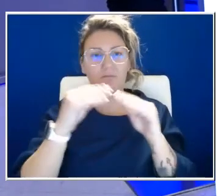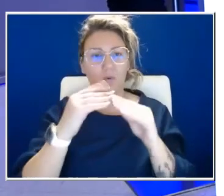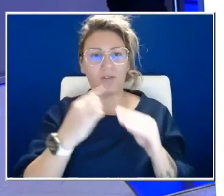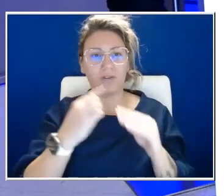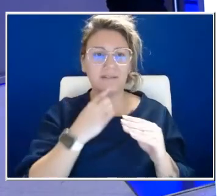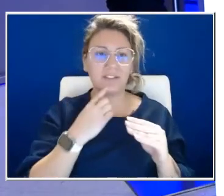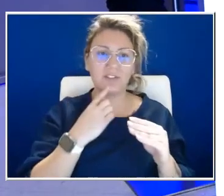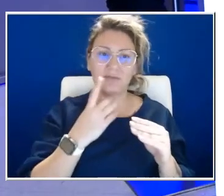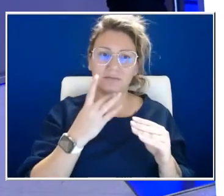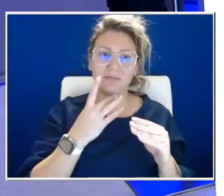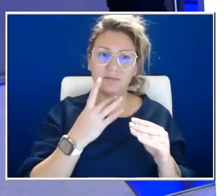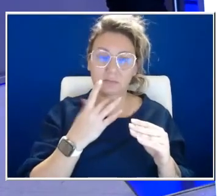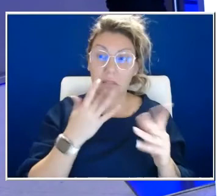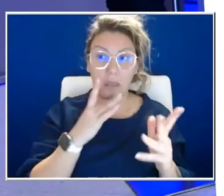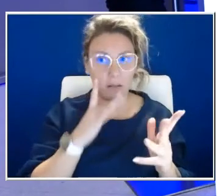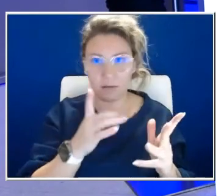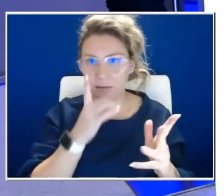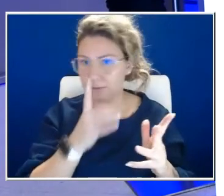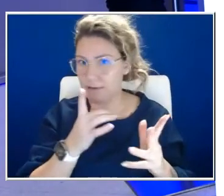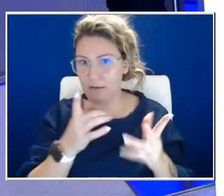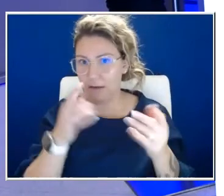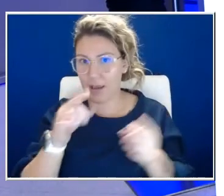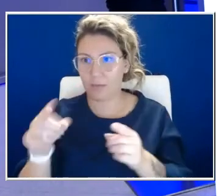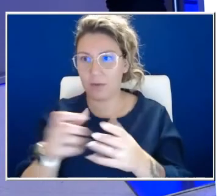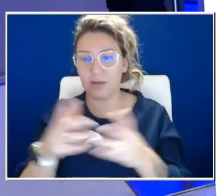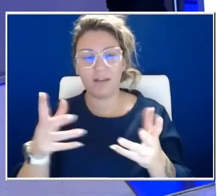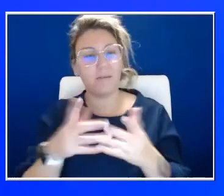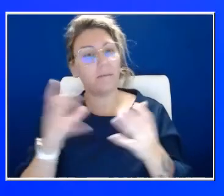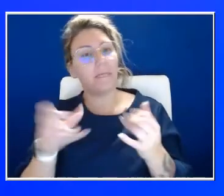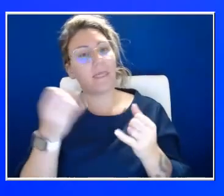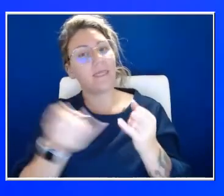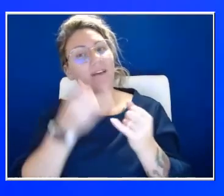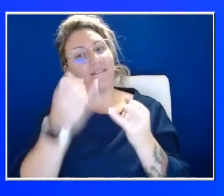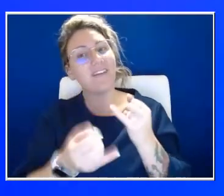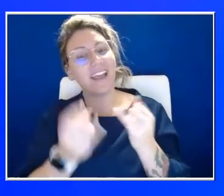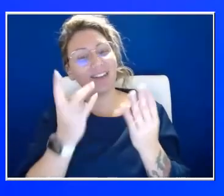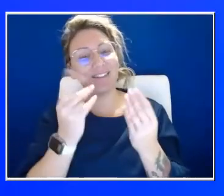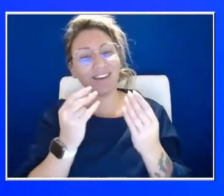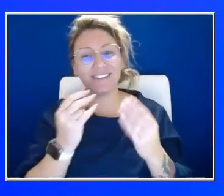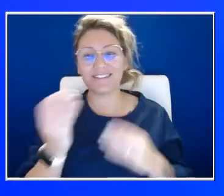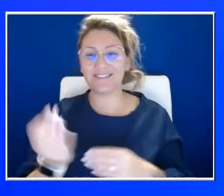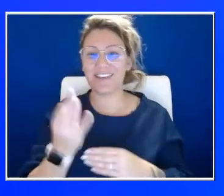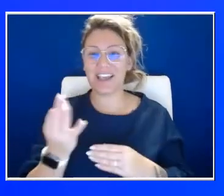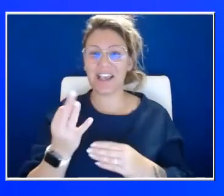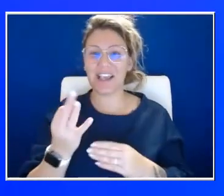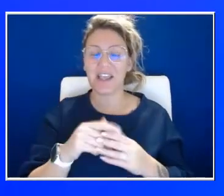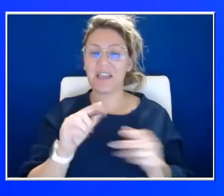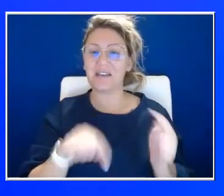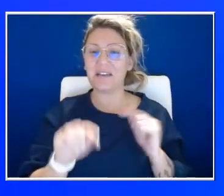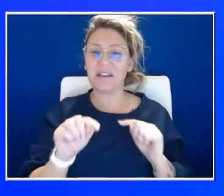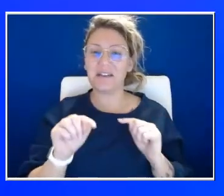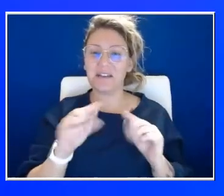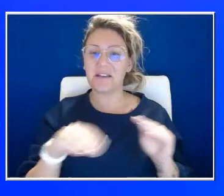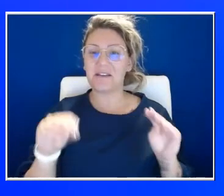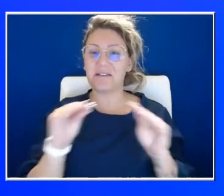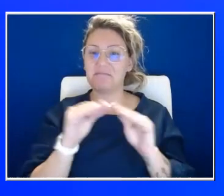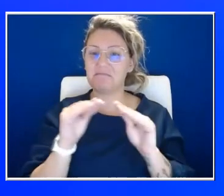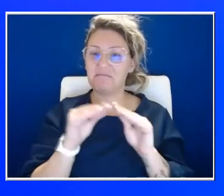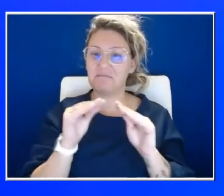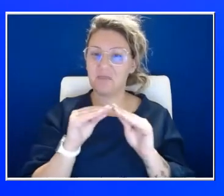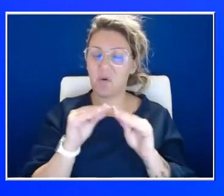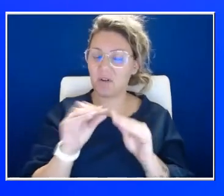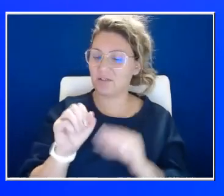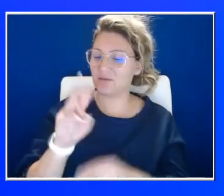doesn't happen hardly at all. What are some other final thoughts for us on this Friday? So I'm going to step back and look at a little more at the forest, not just the sway test. Obviously,